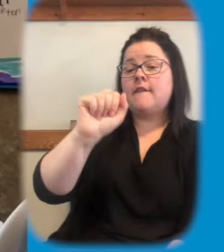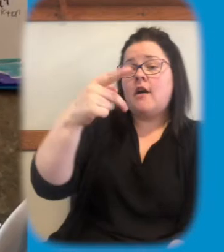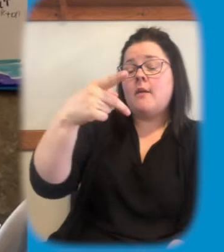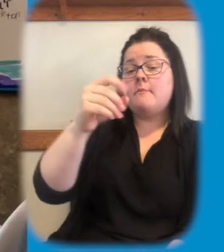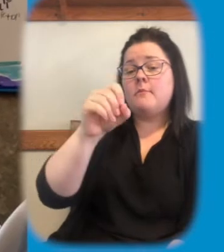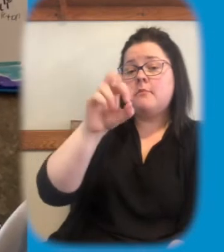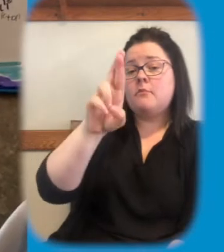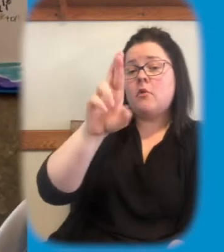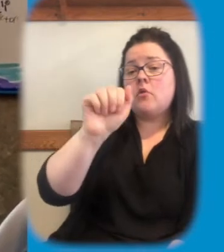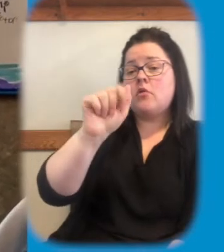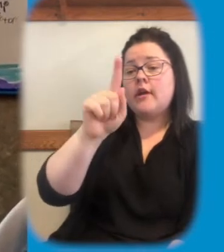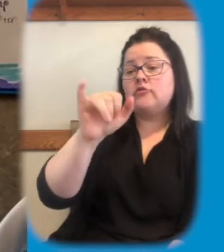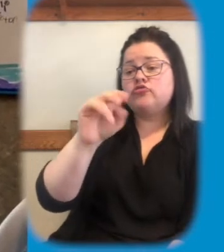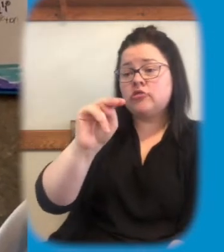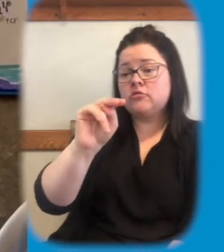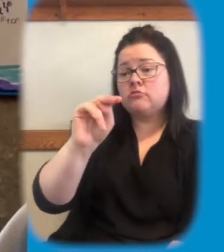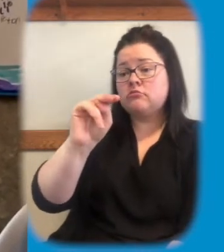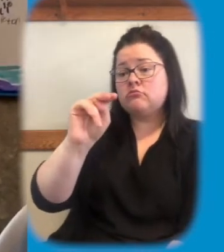Evaporation,